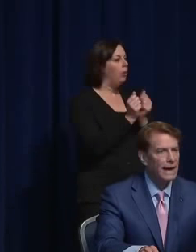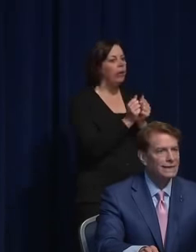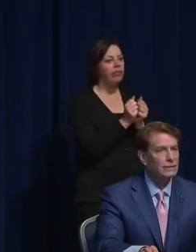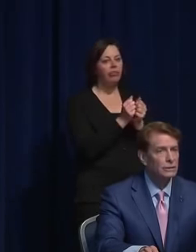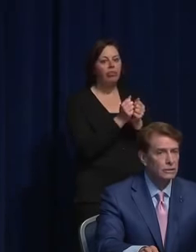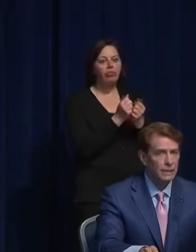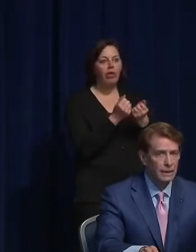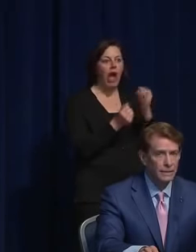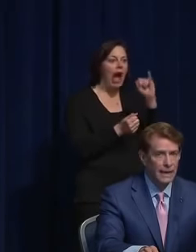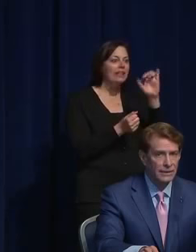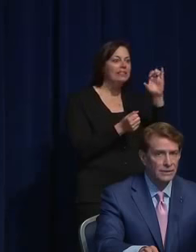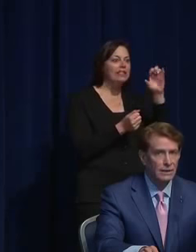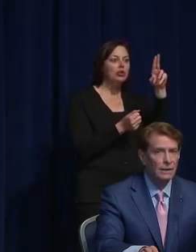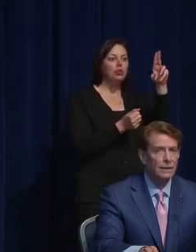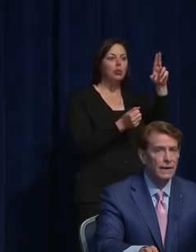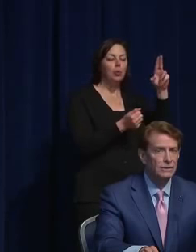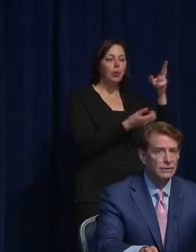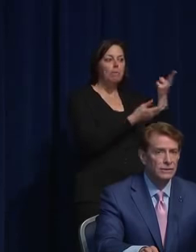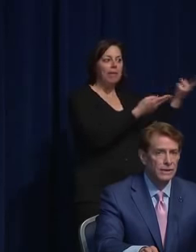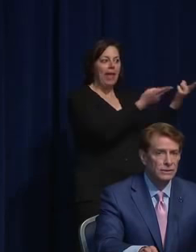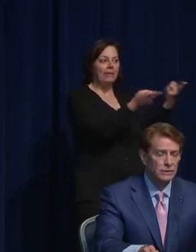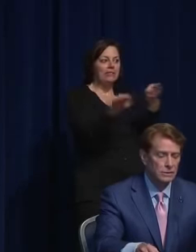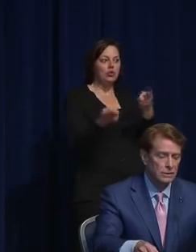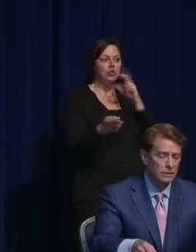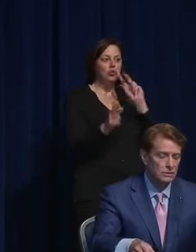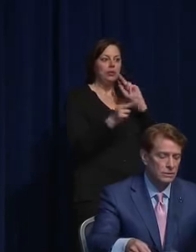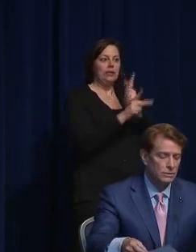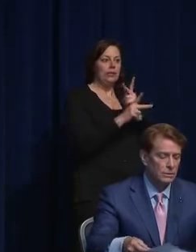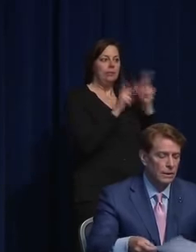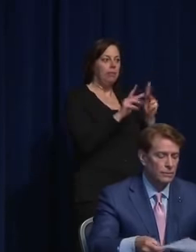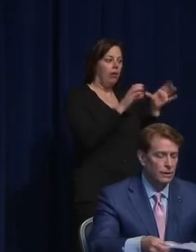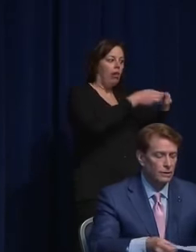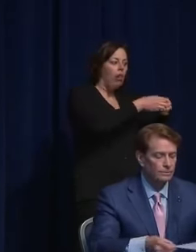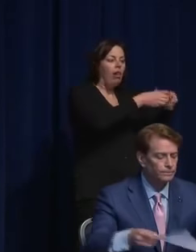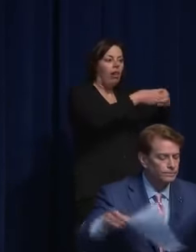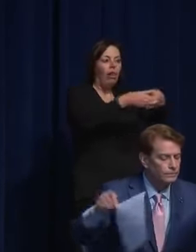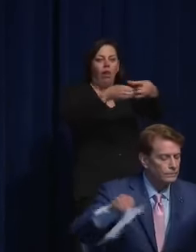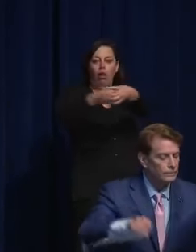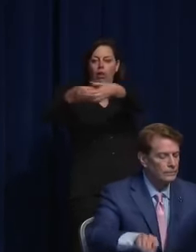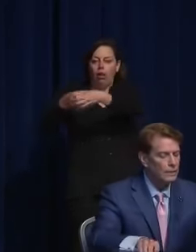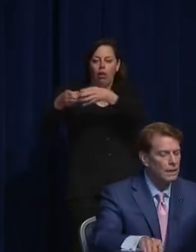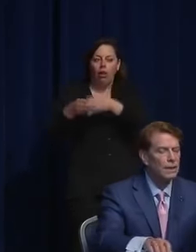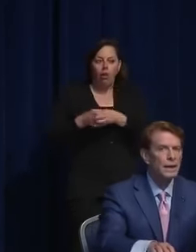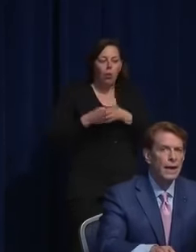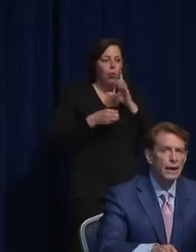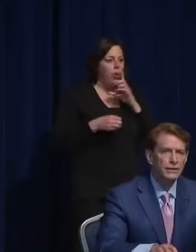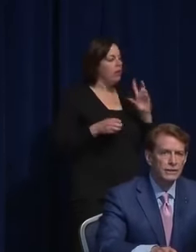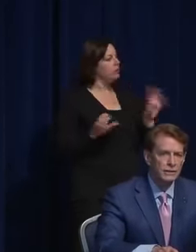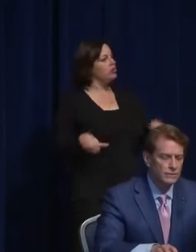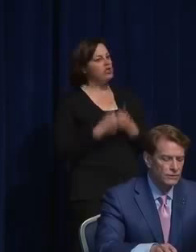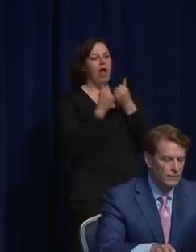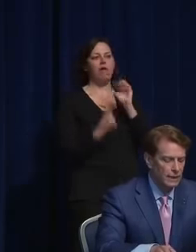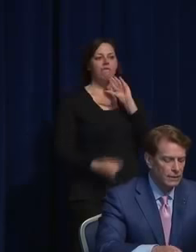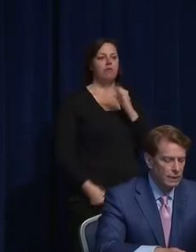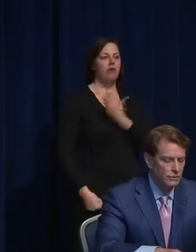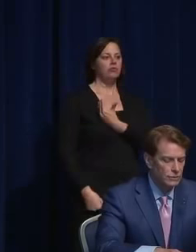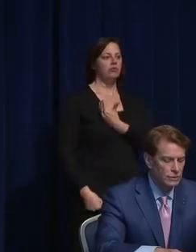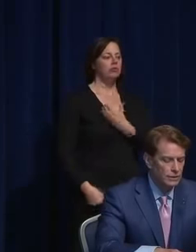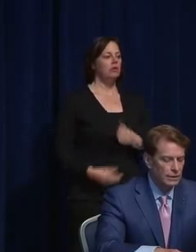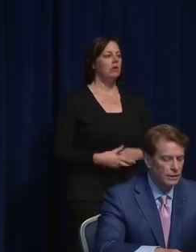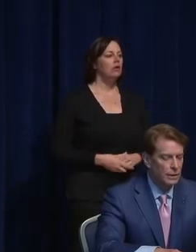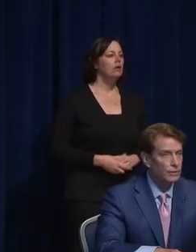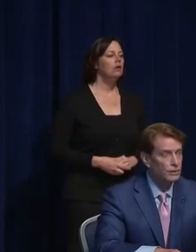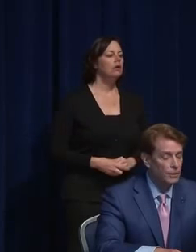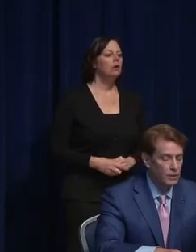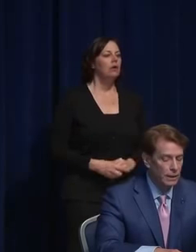about ICU bed capacity as this crisis continues to grow. Health systems throughout New